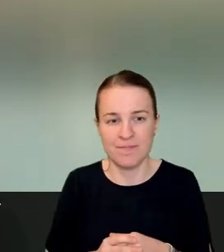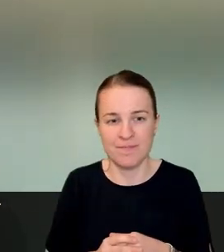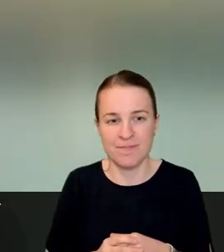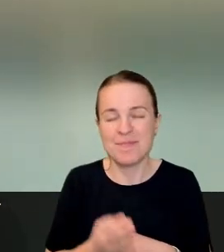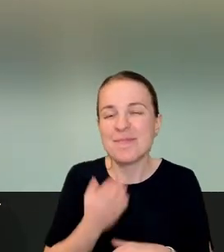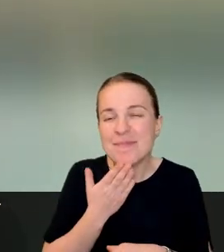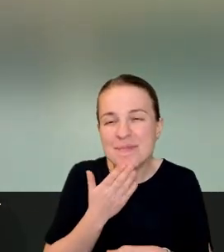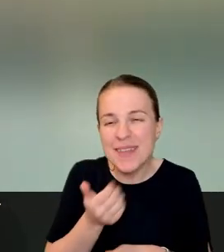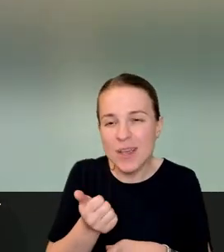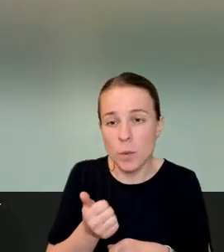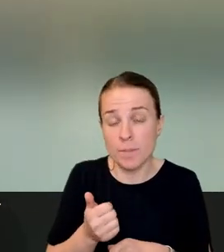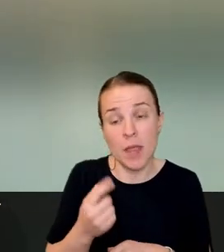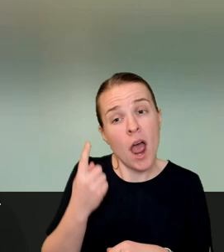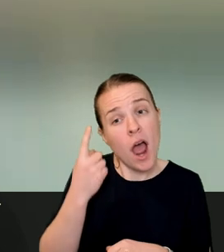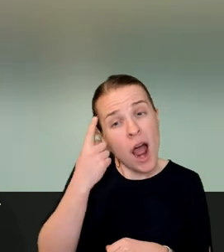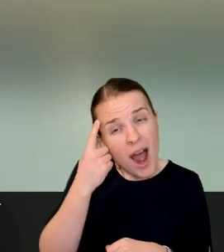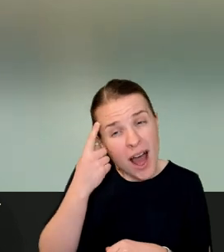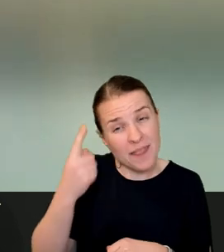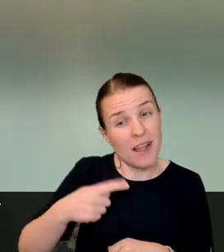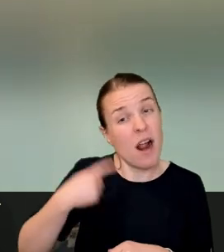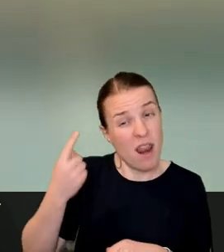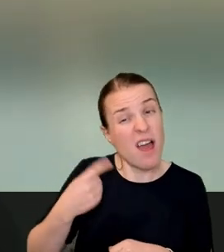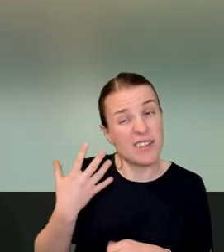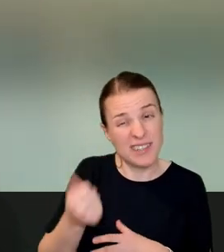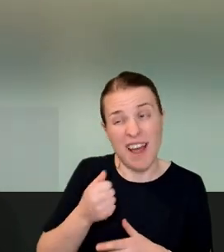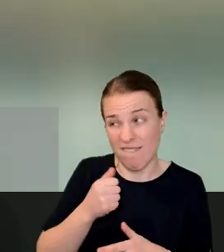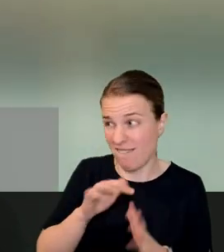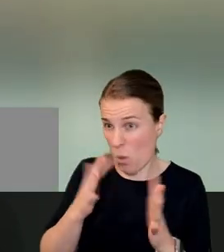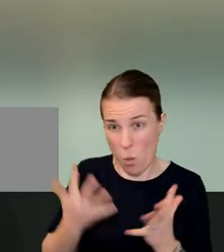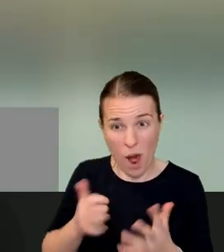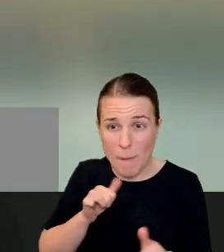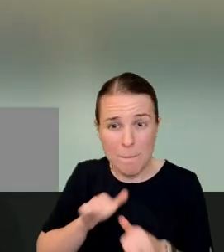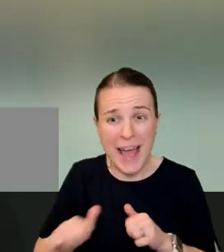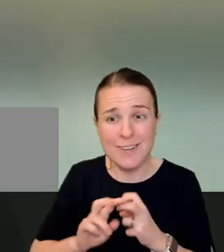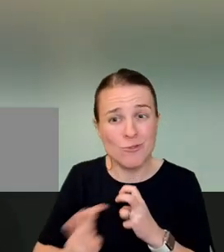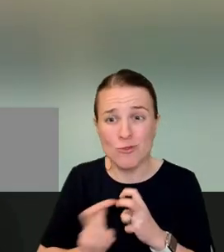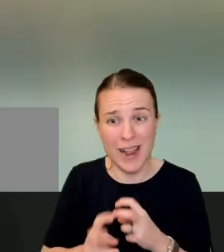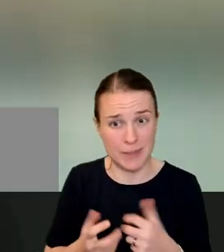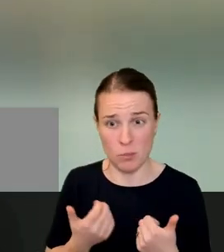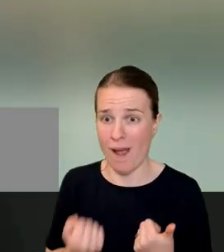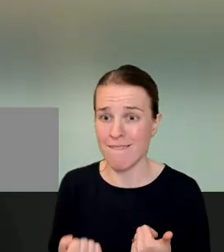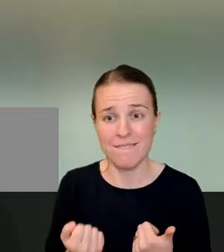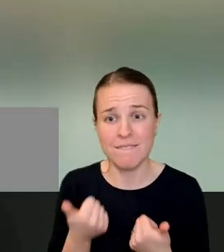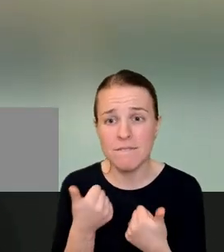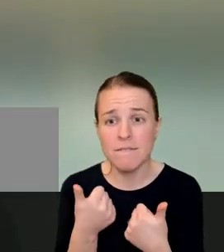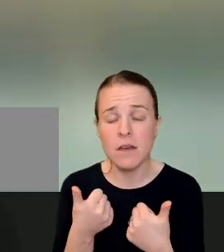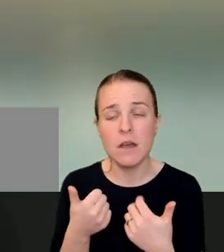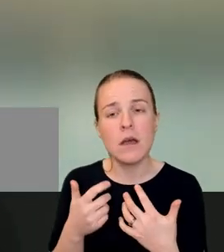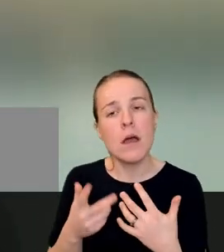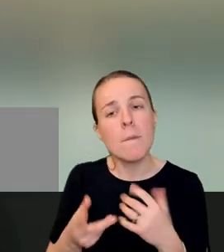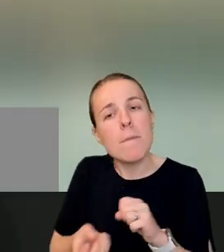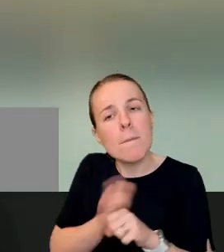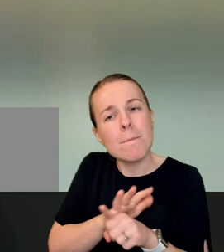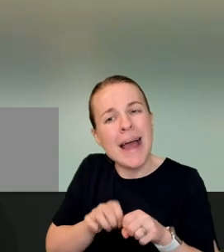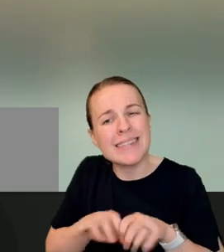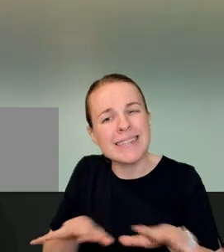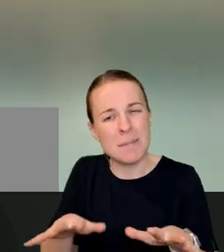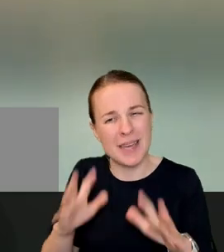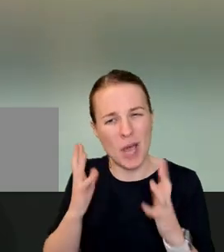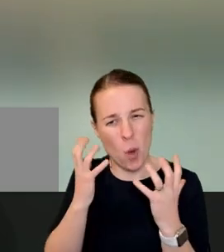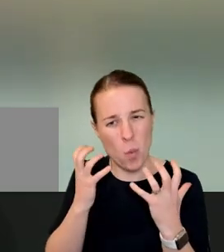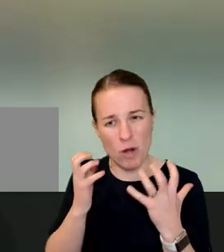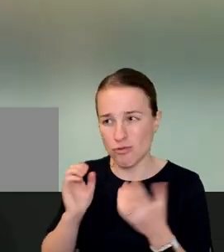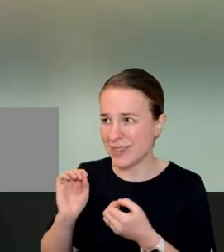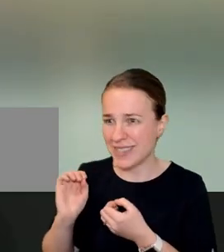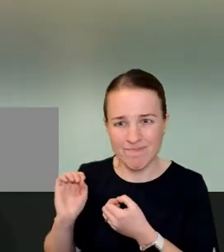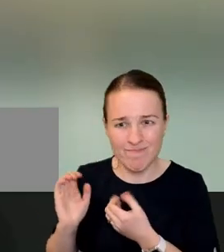I think London has the world's best transport system, but I worry that in the wake of the pandemic, that services will suffer and fares will